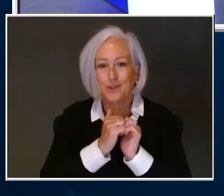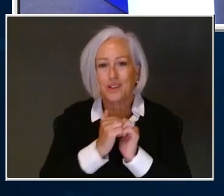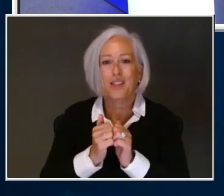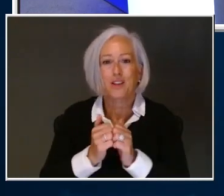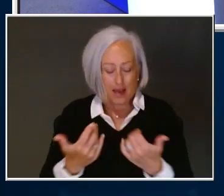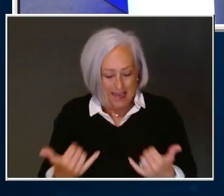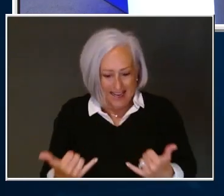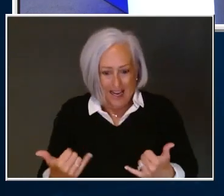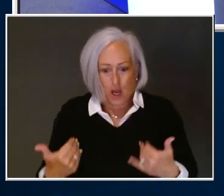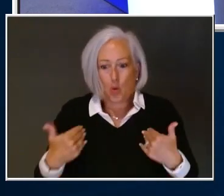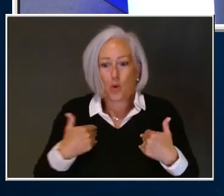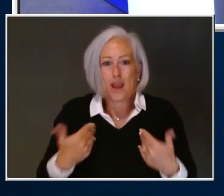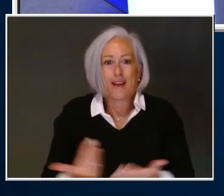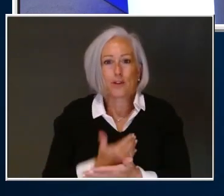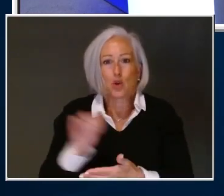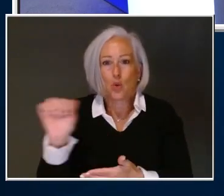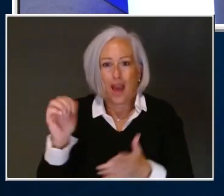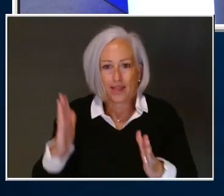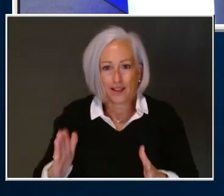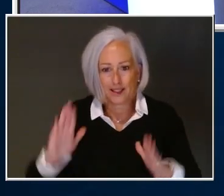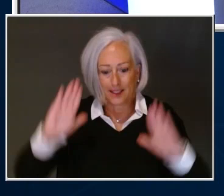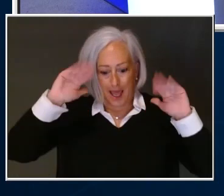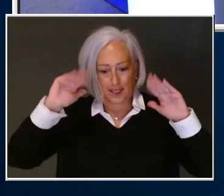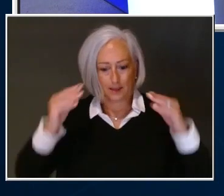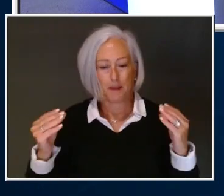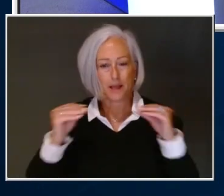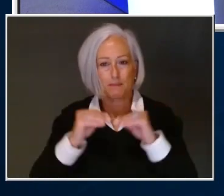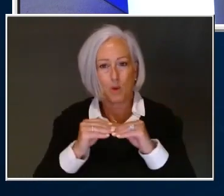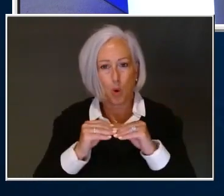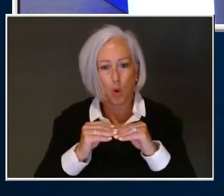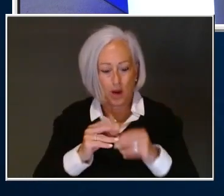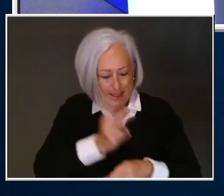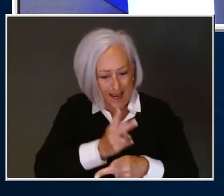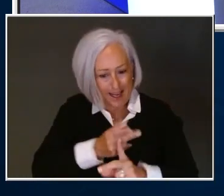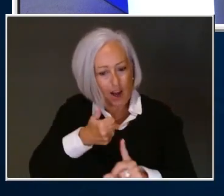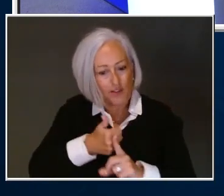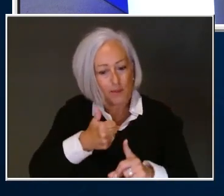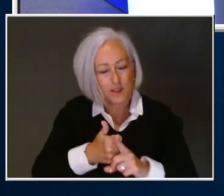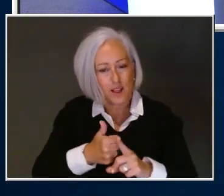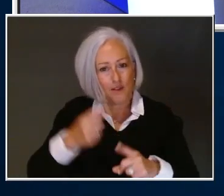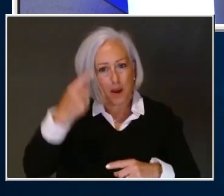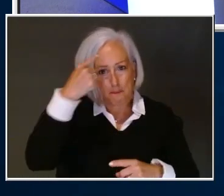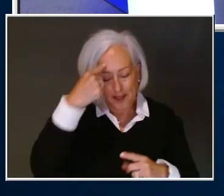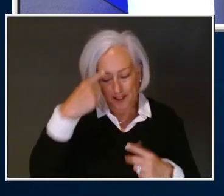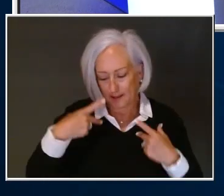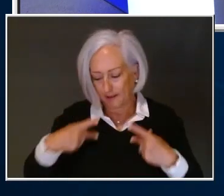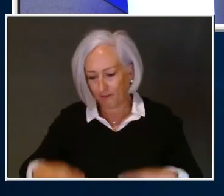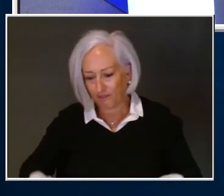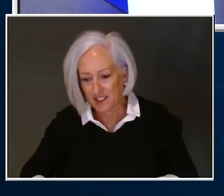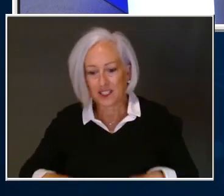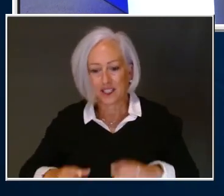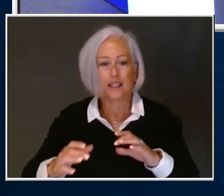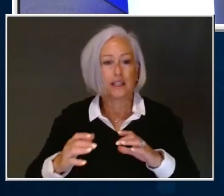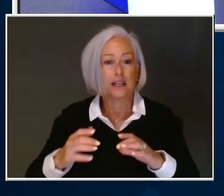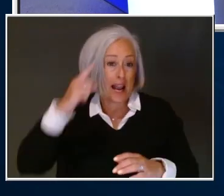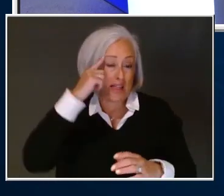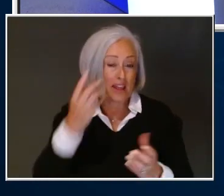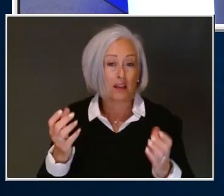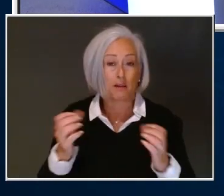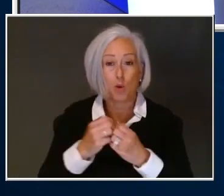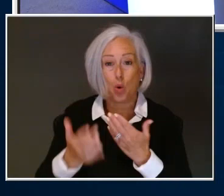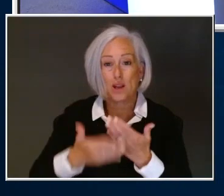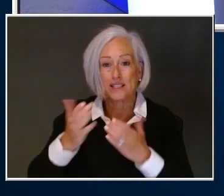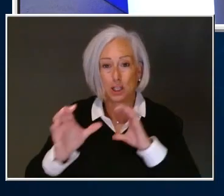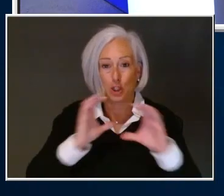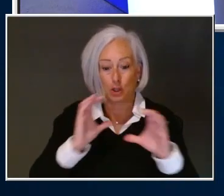expect more. They take care of themselves, their mental health, their physical health. They're able to communicate. It's easier to communicate, I would imagine, with all these doctors and